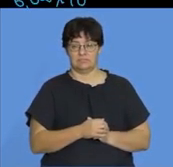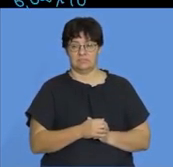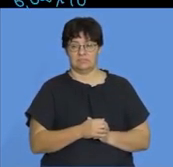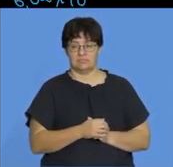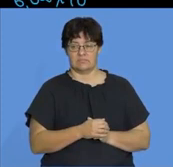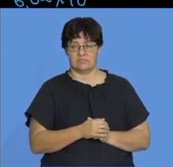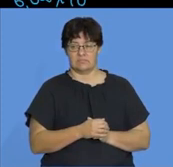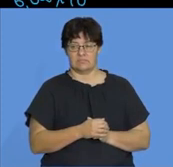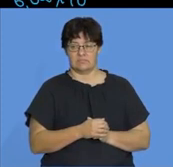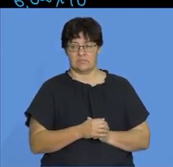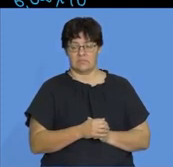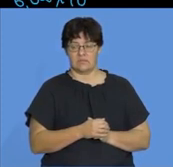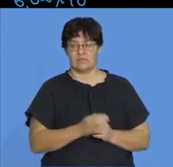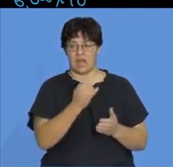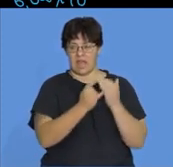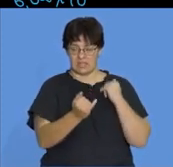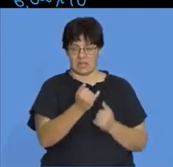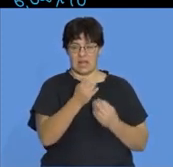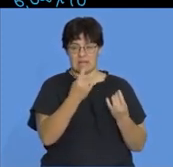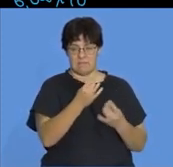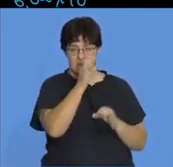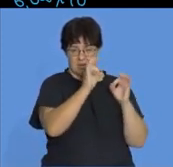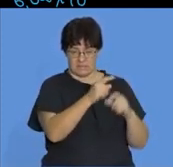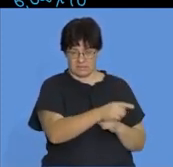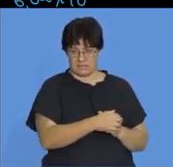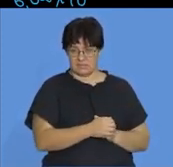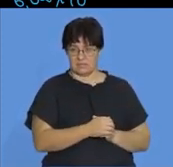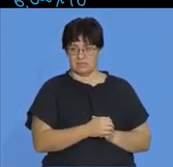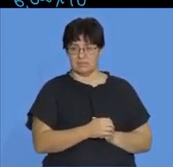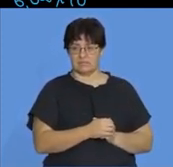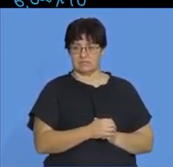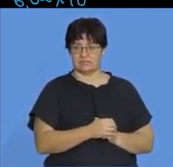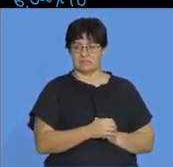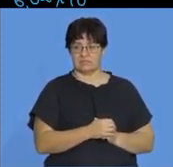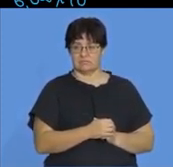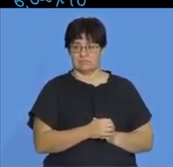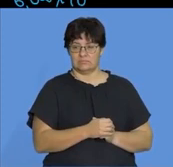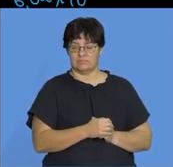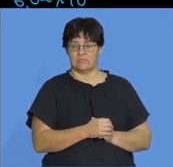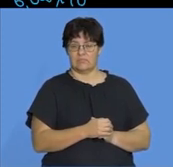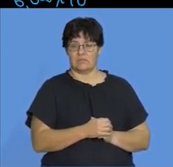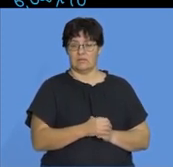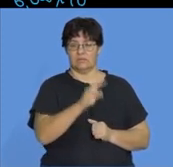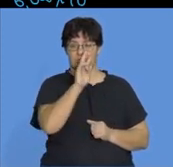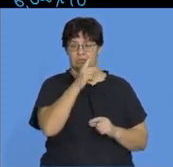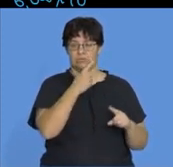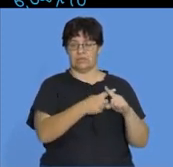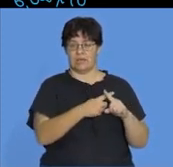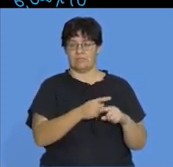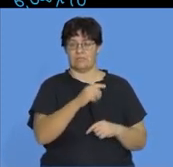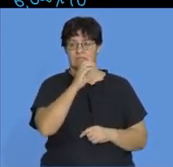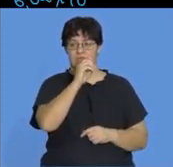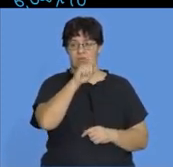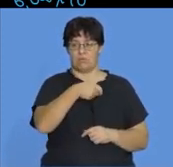okay? What does it give us? It's actually a product. We can isolate the number of particles, okay? So which means it's 2